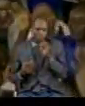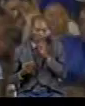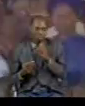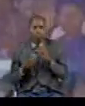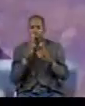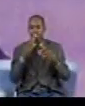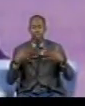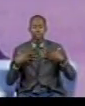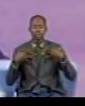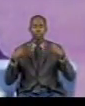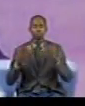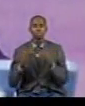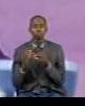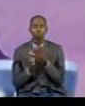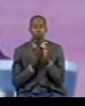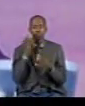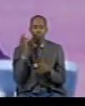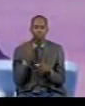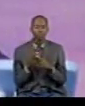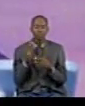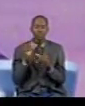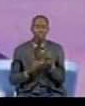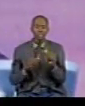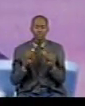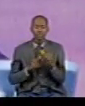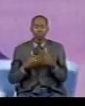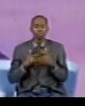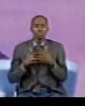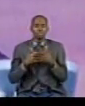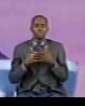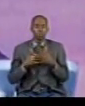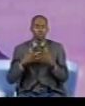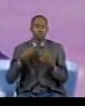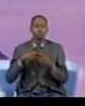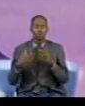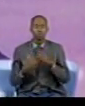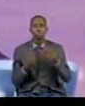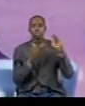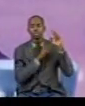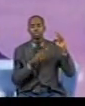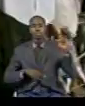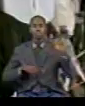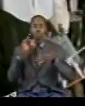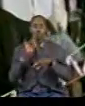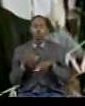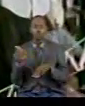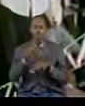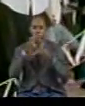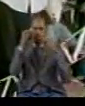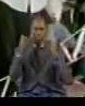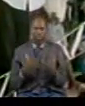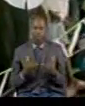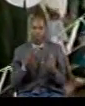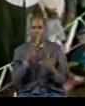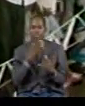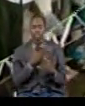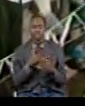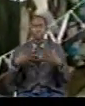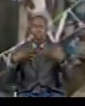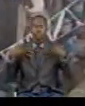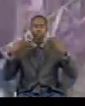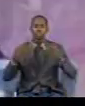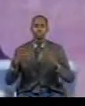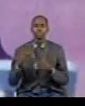Any respiratory problem, the Lord touch you now and heal you in Jesus' name. You